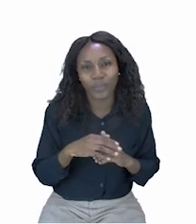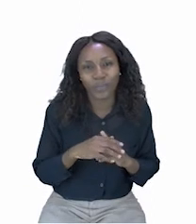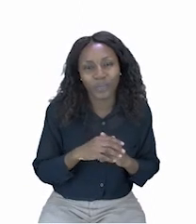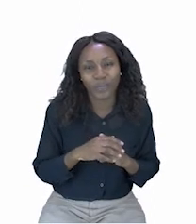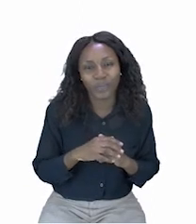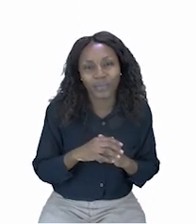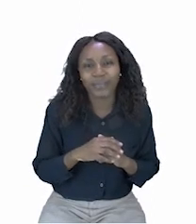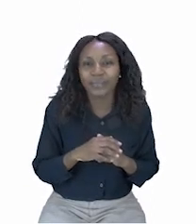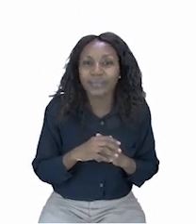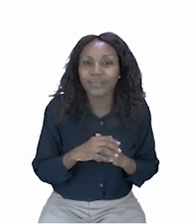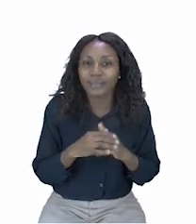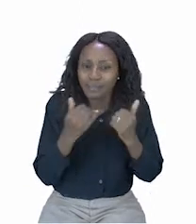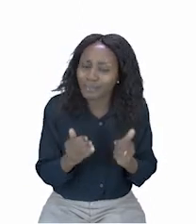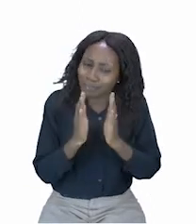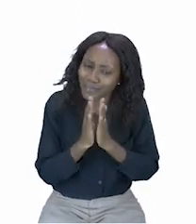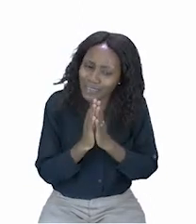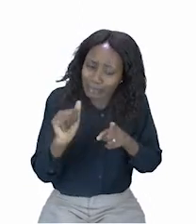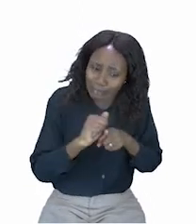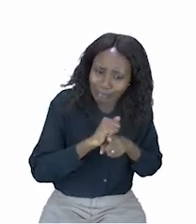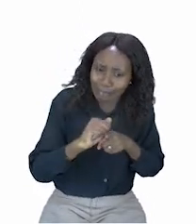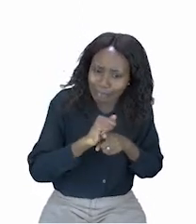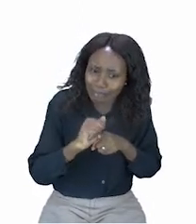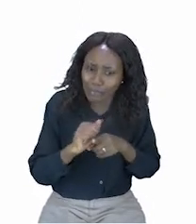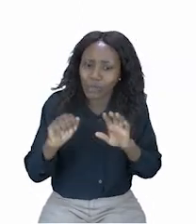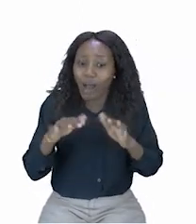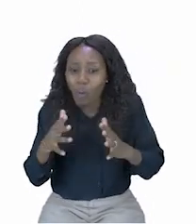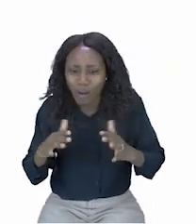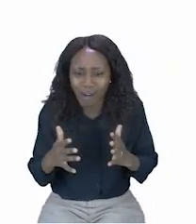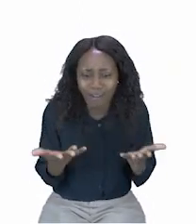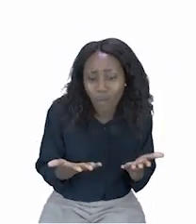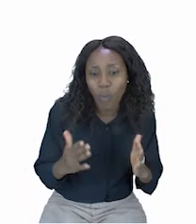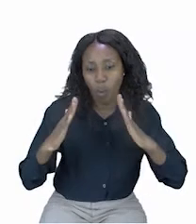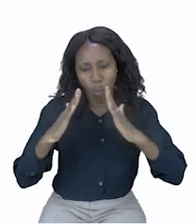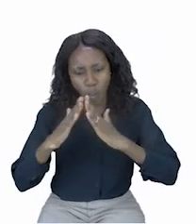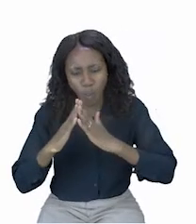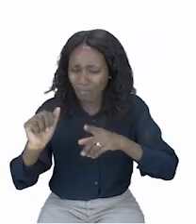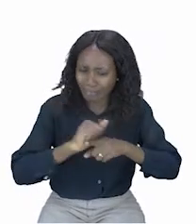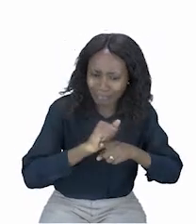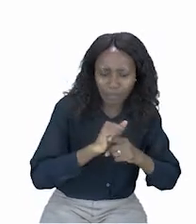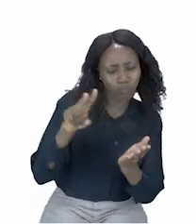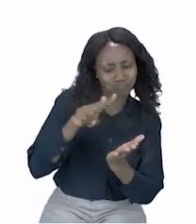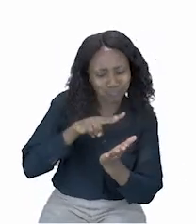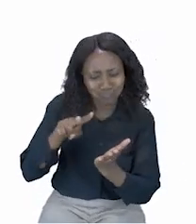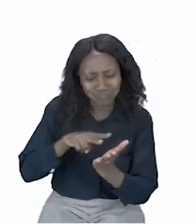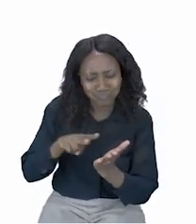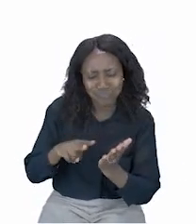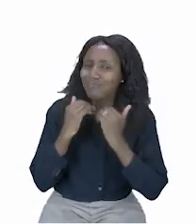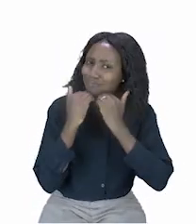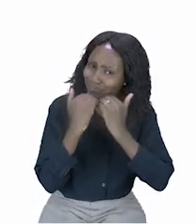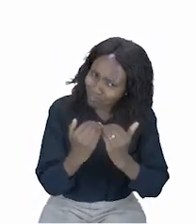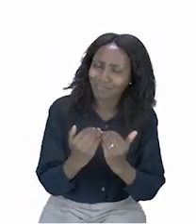to please practice using these sight words when you're at home and practice reading them as